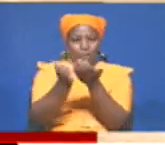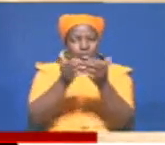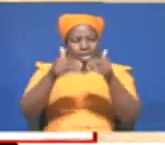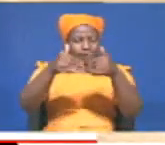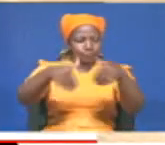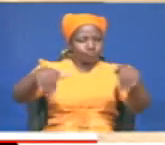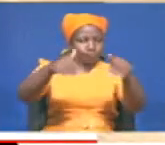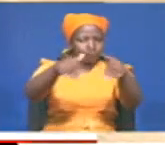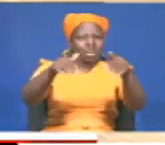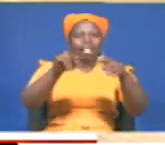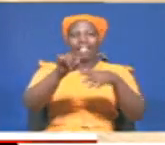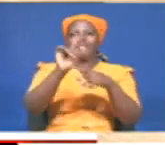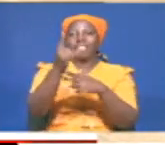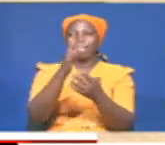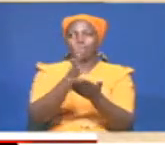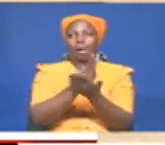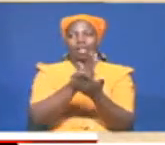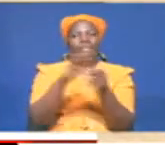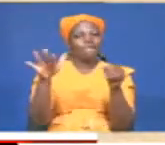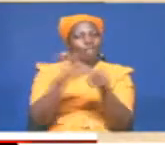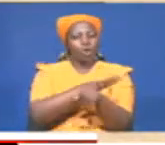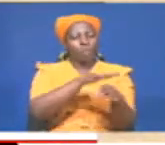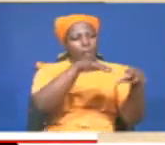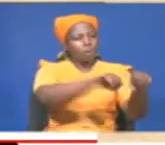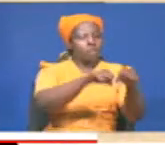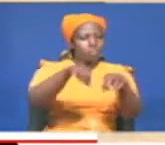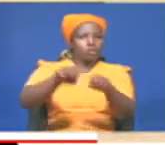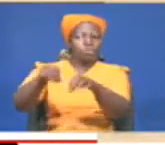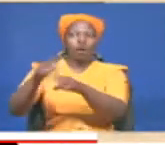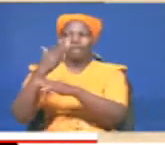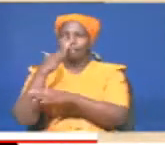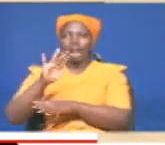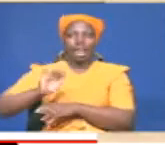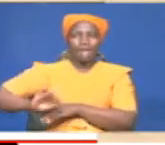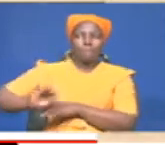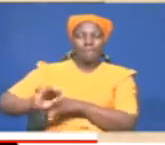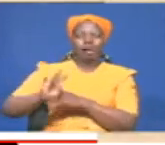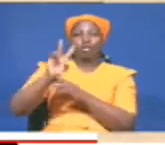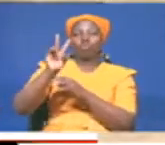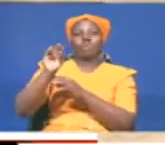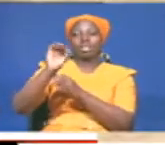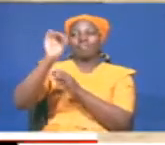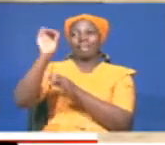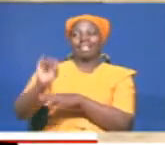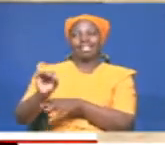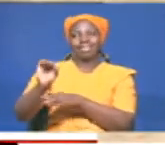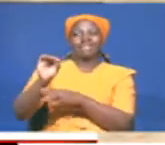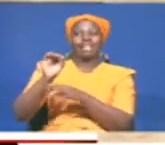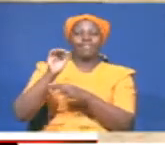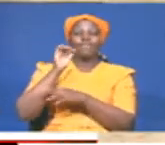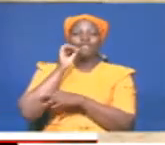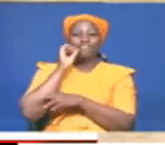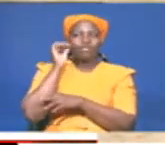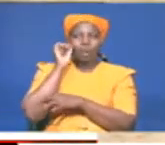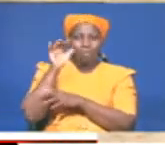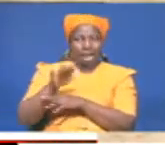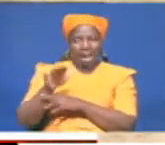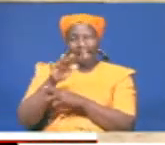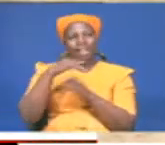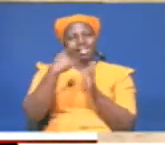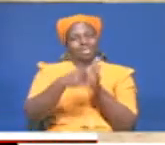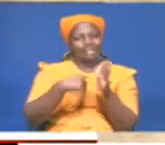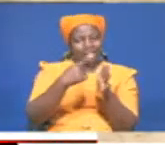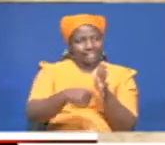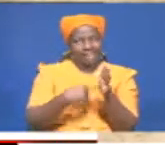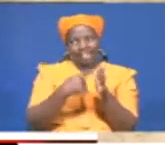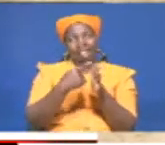project have been fully occupied, and only 20% of the portions in residential, light and industry bands